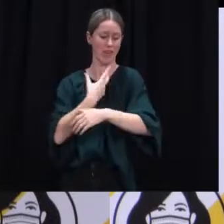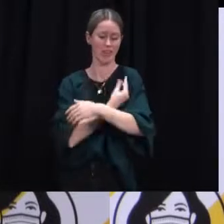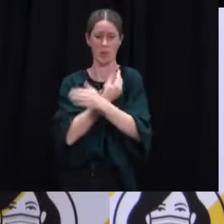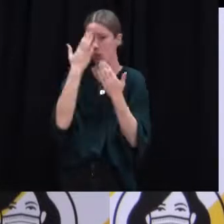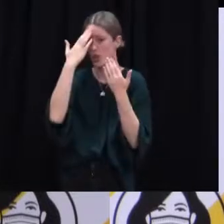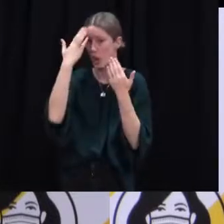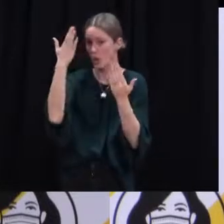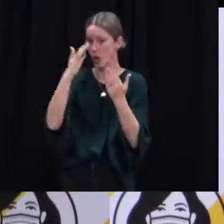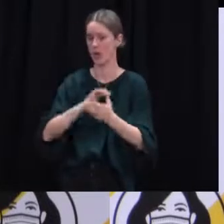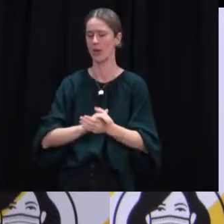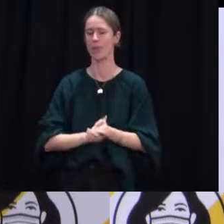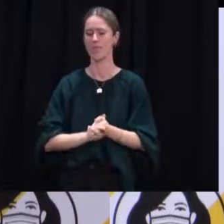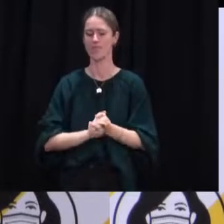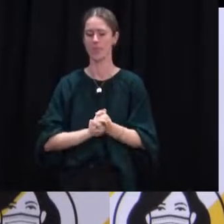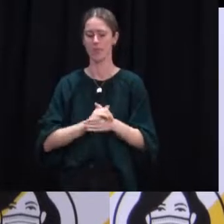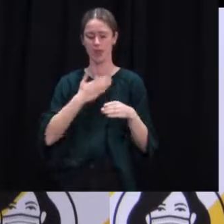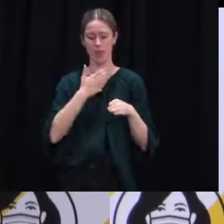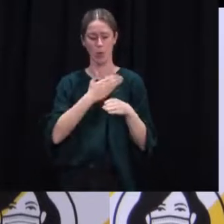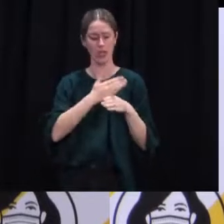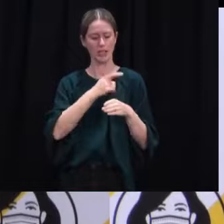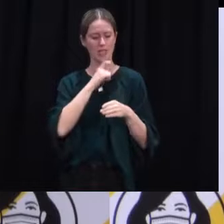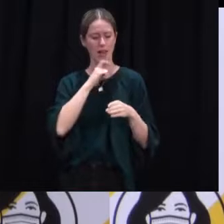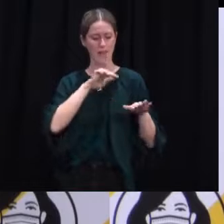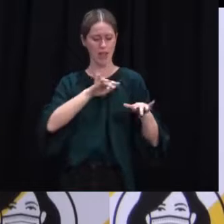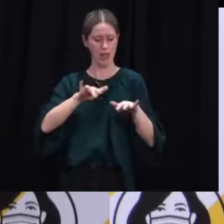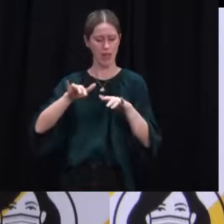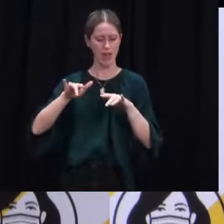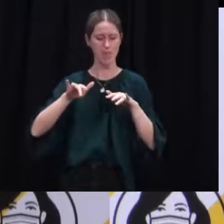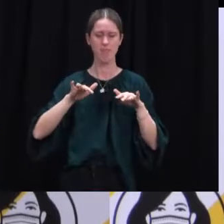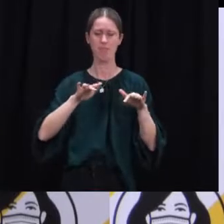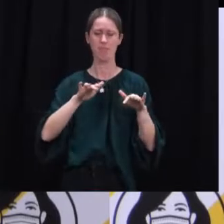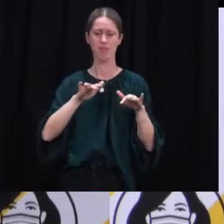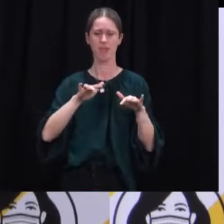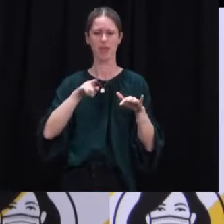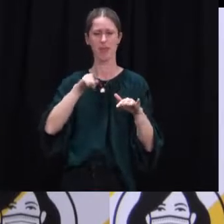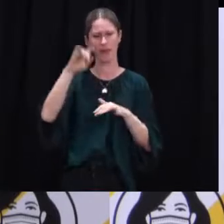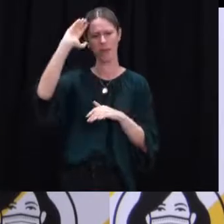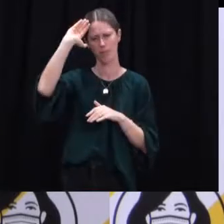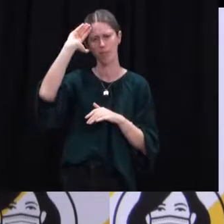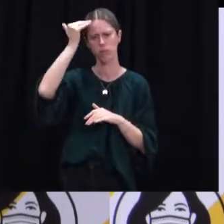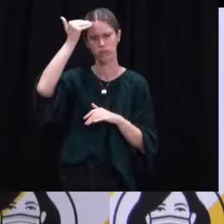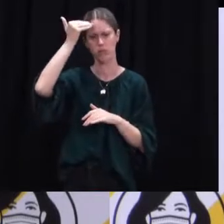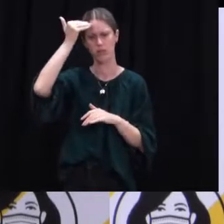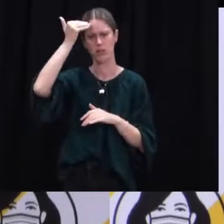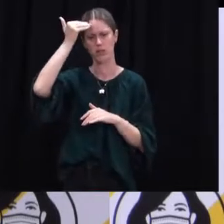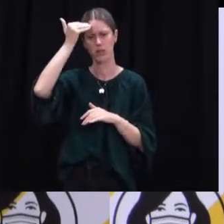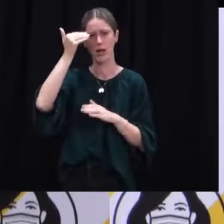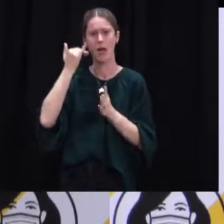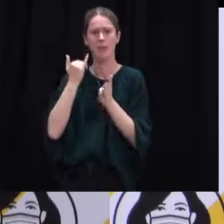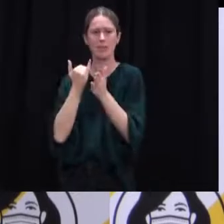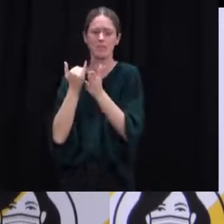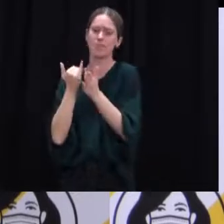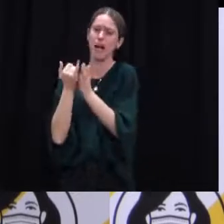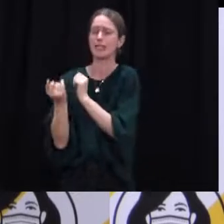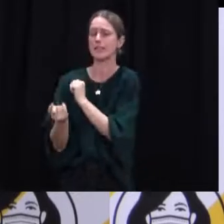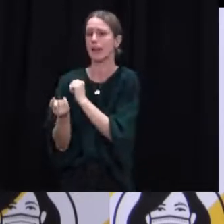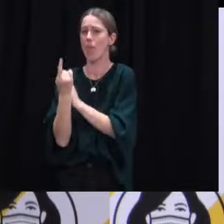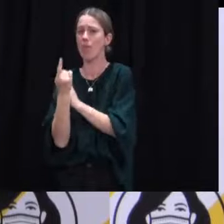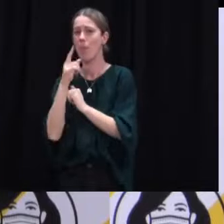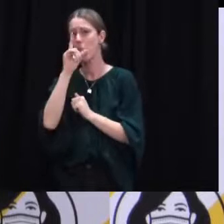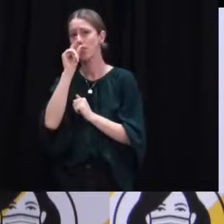is any risk here, and in fact every one of those people could have been fully vaccinated, and in fact the workers concerned, I